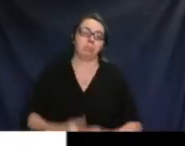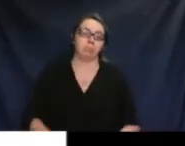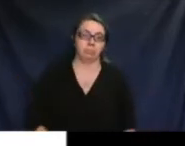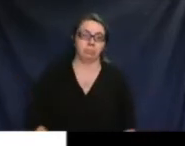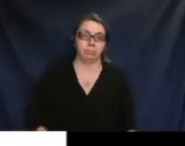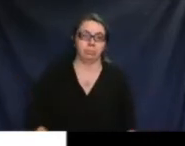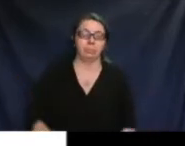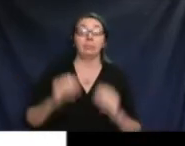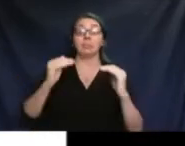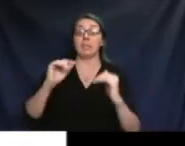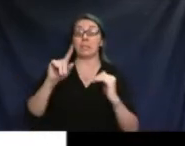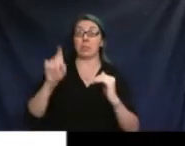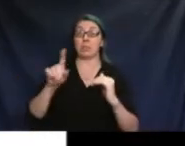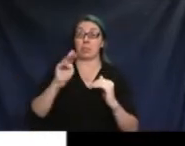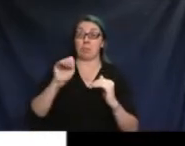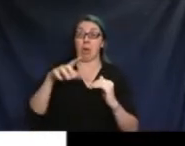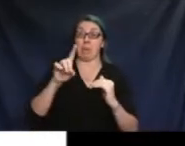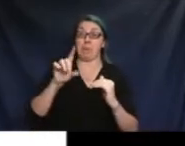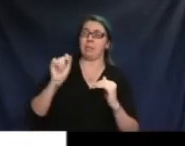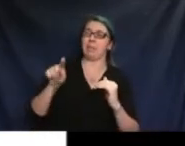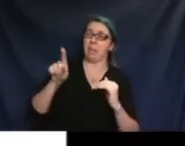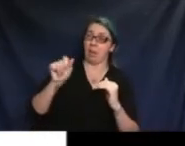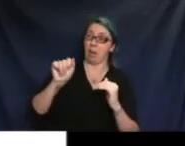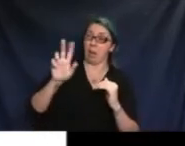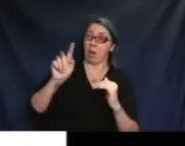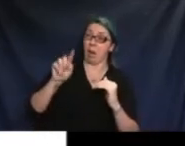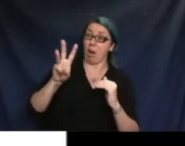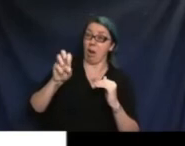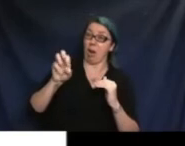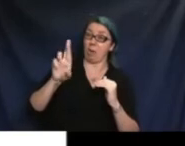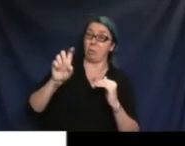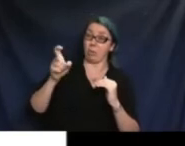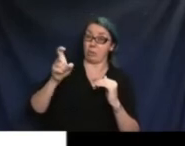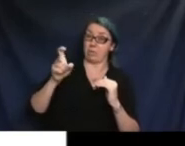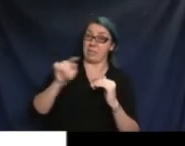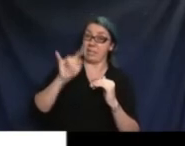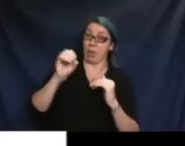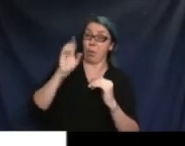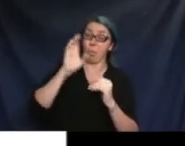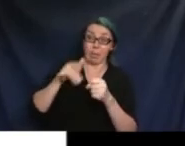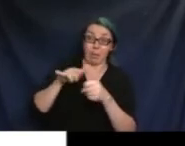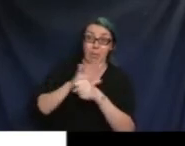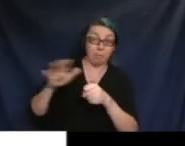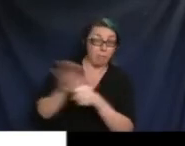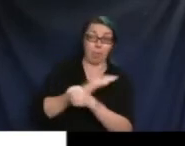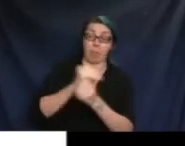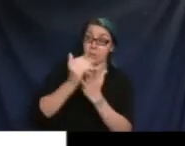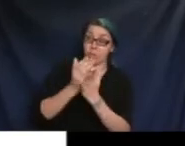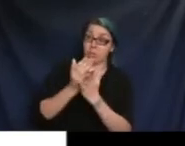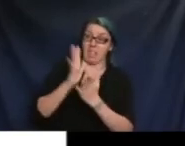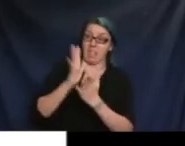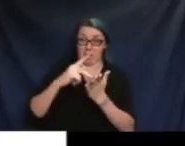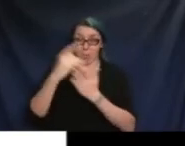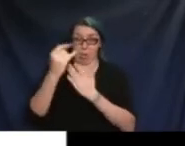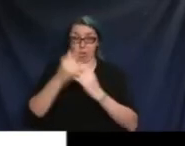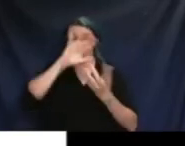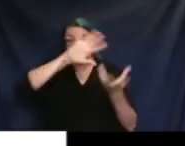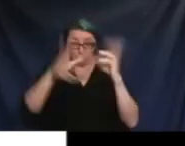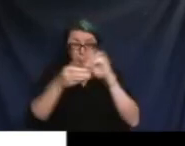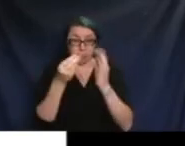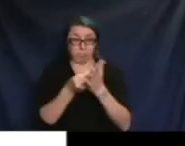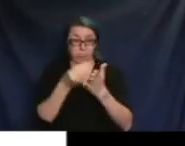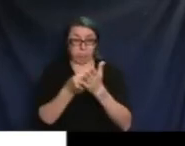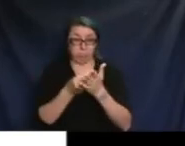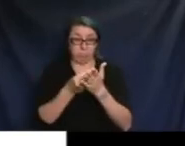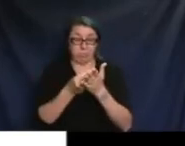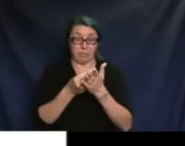of the expenses, or do we have to show our project has alternative revenue sources? No, you do not have to show